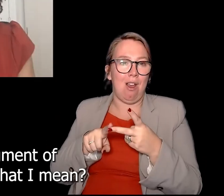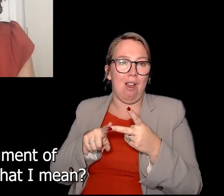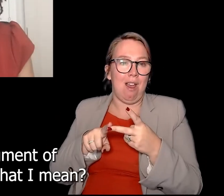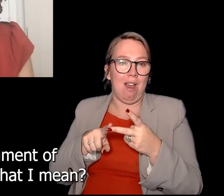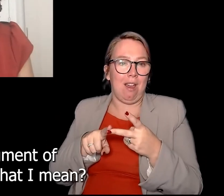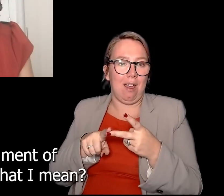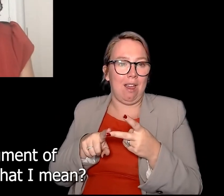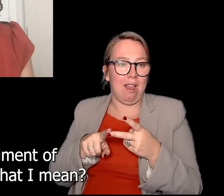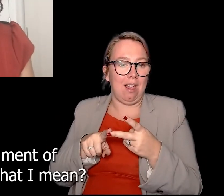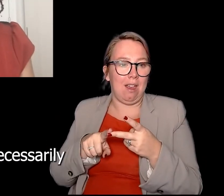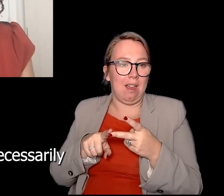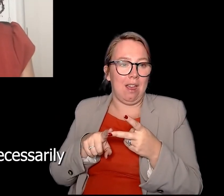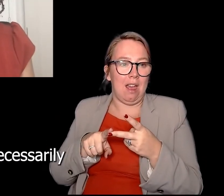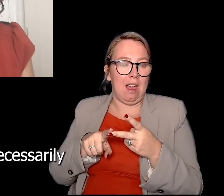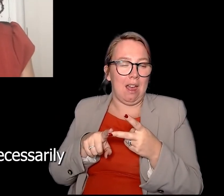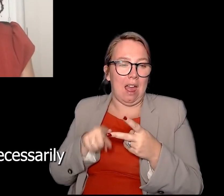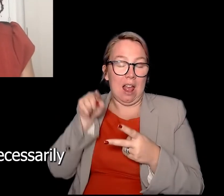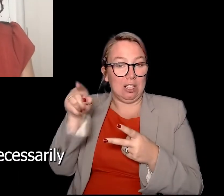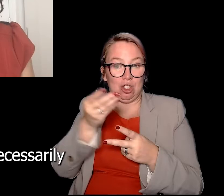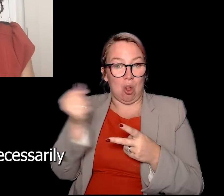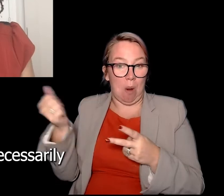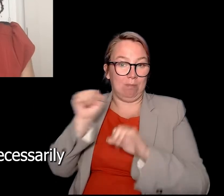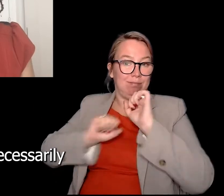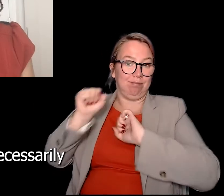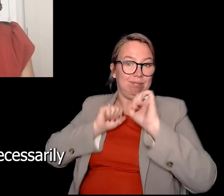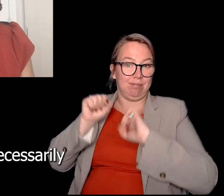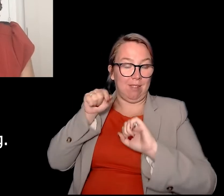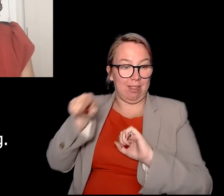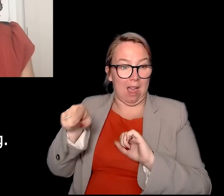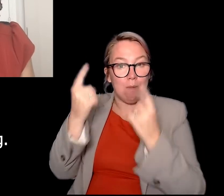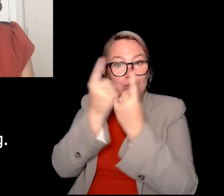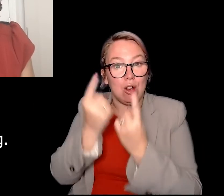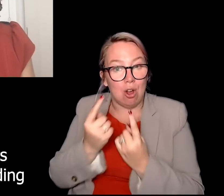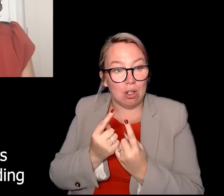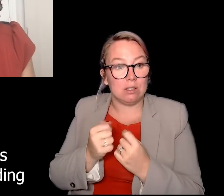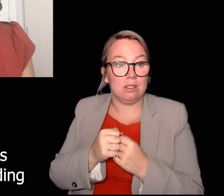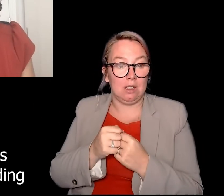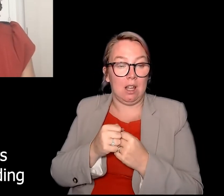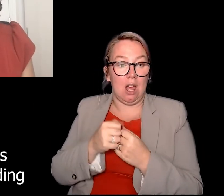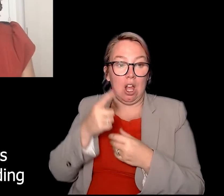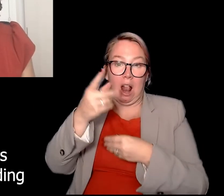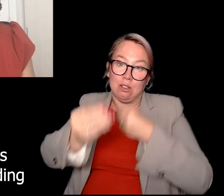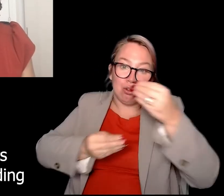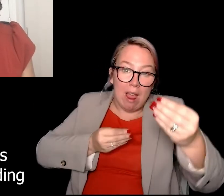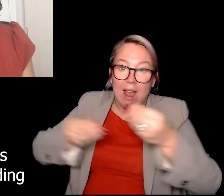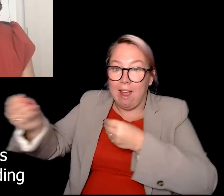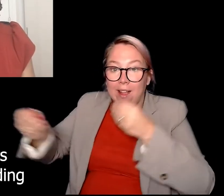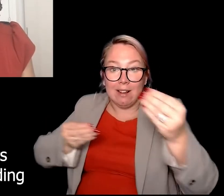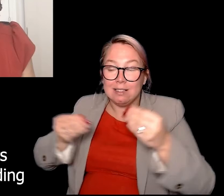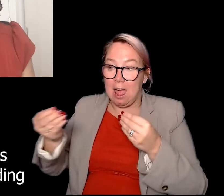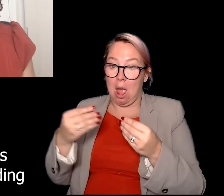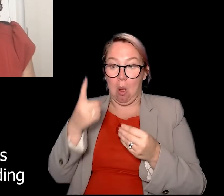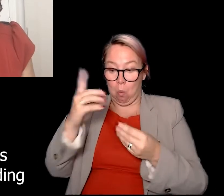of customer, or like, do you know what I mean? It's fine if those people don't like necessarily indulge in it. I think that's the thing. But obviously, products are